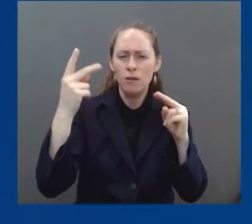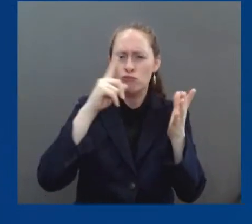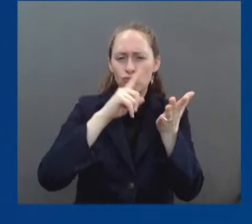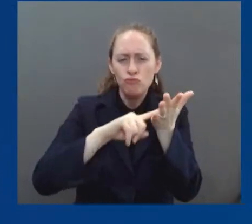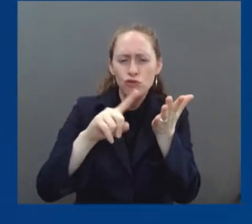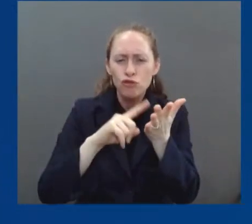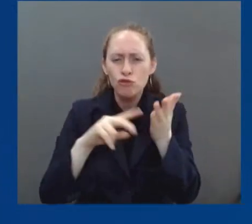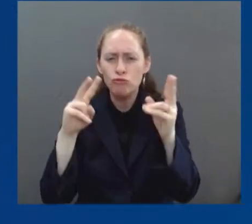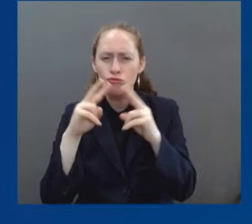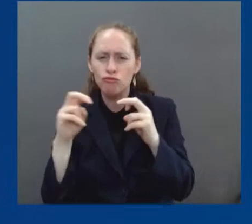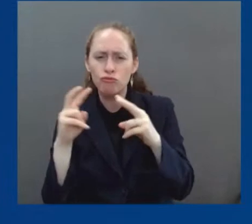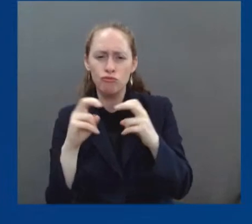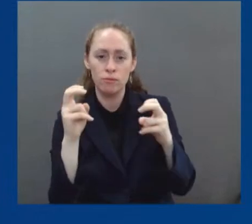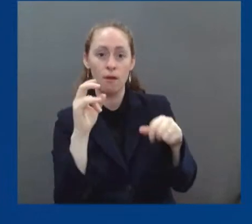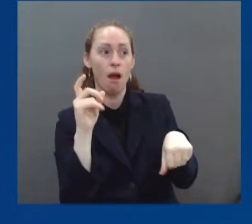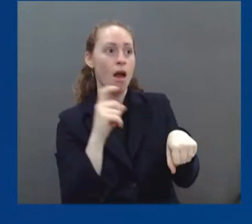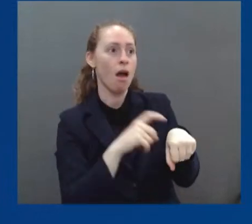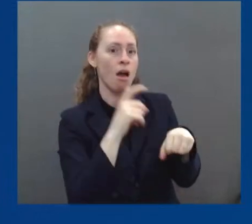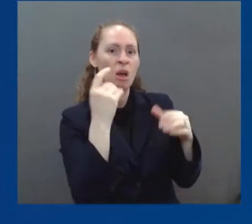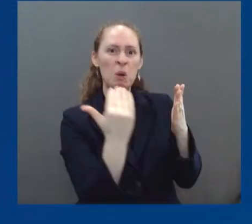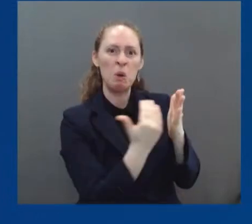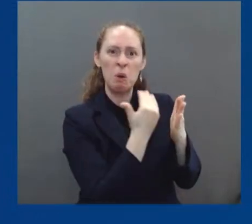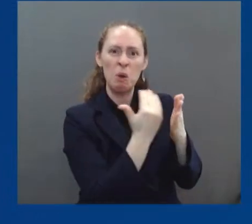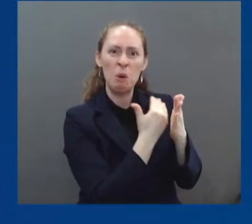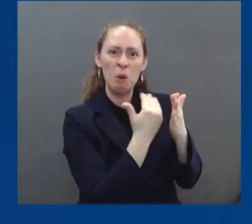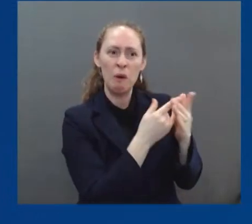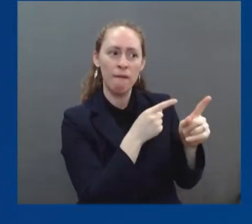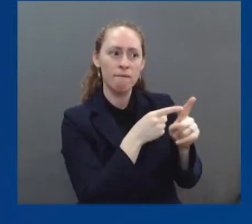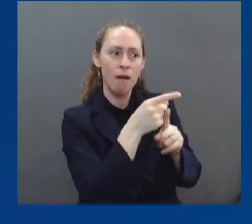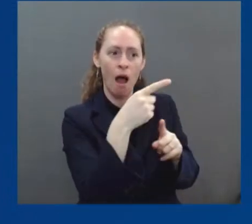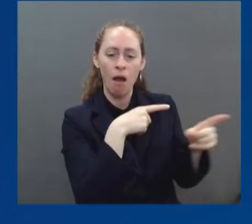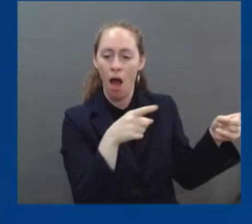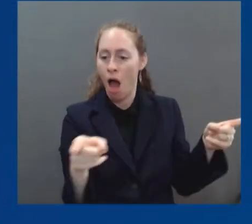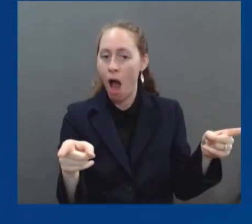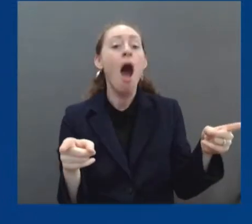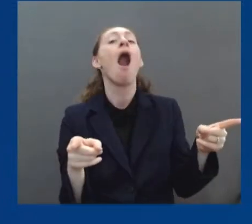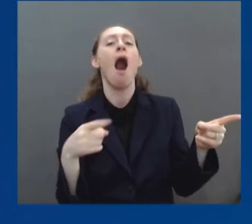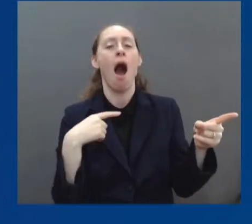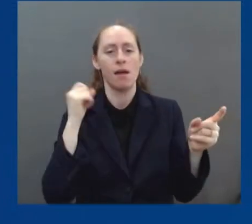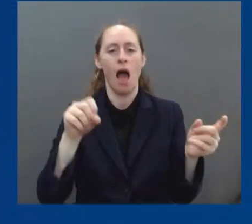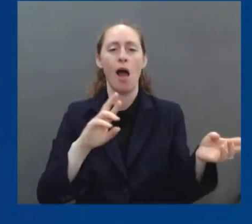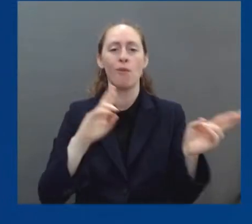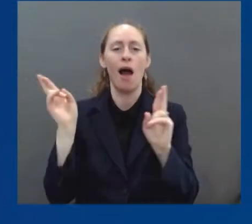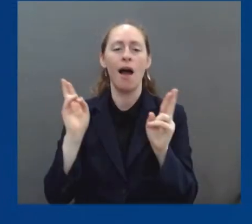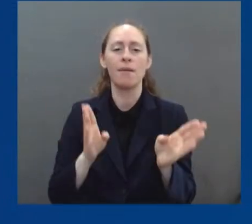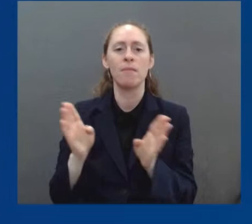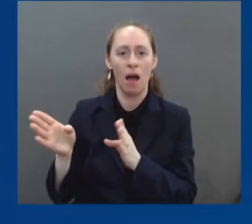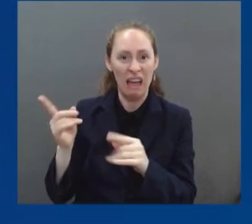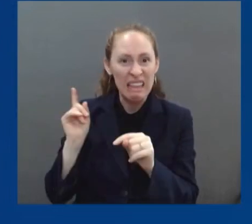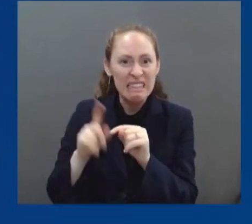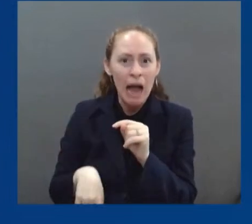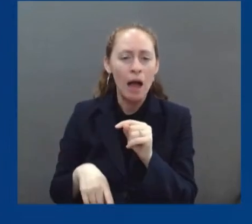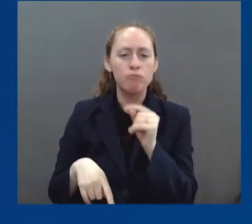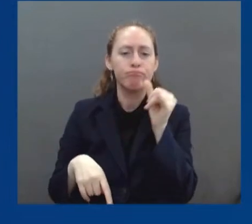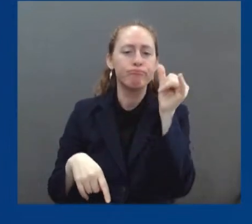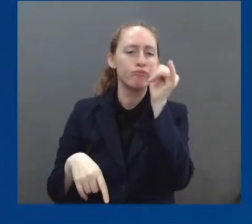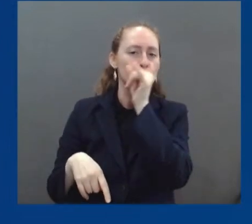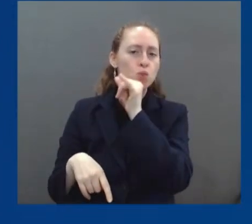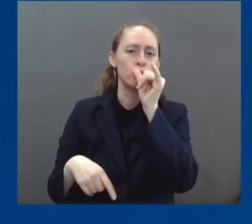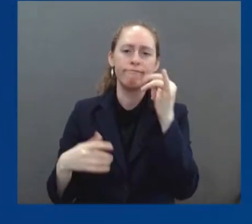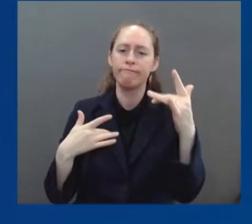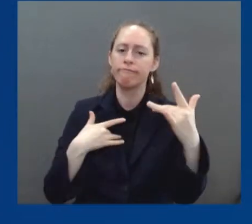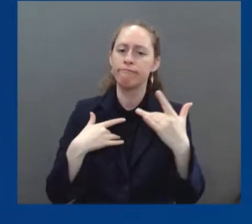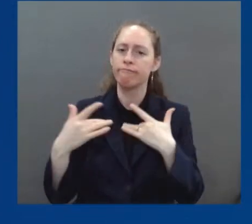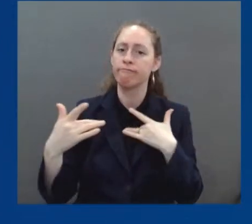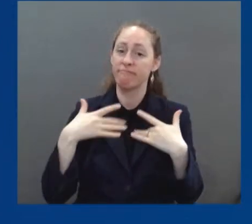As we know, this virus is unpredictable. Time is of the essence, so we urge Congress to move promptly on